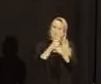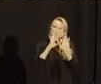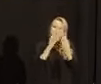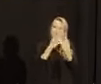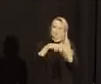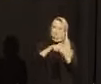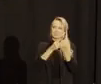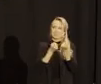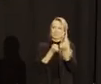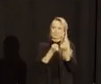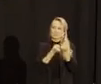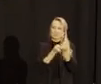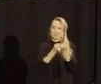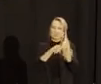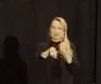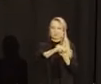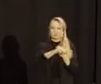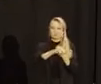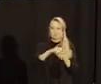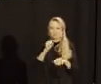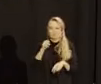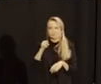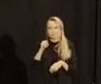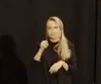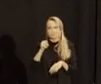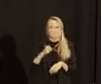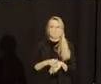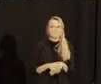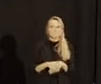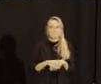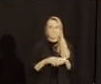Do we have time for one more question? One more question, all right.